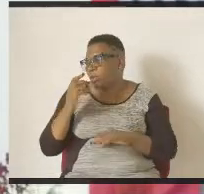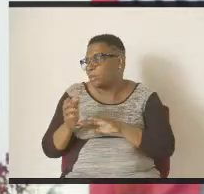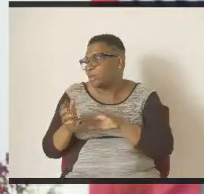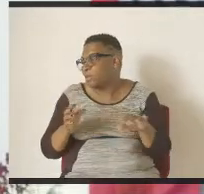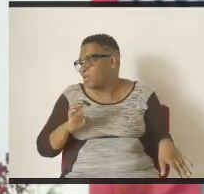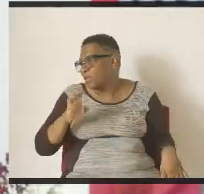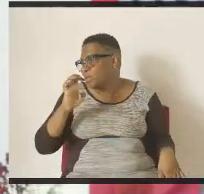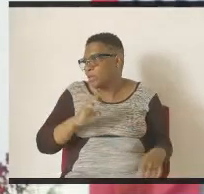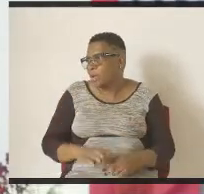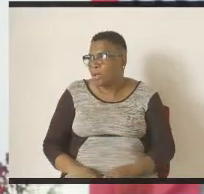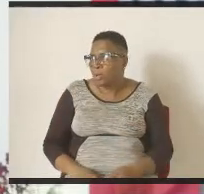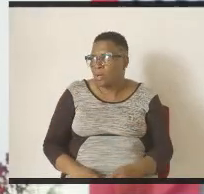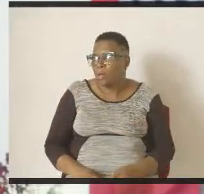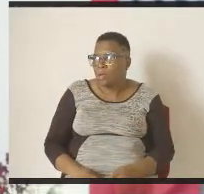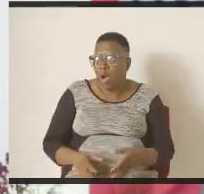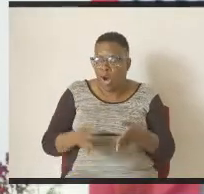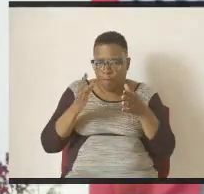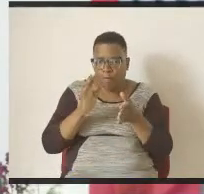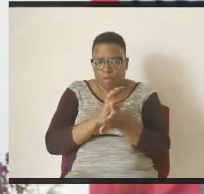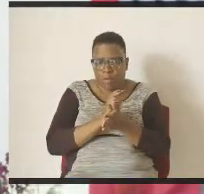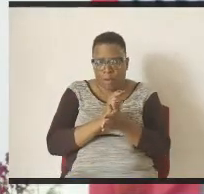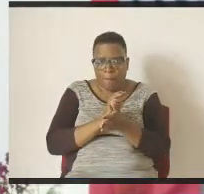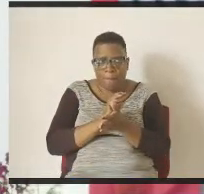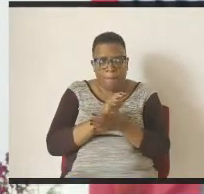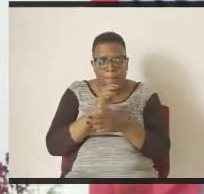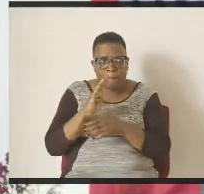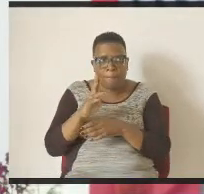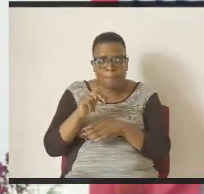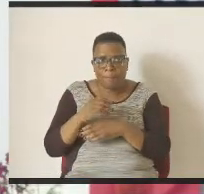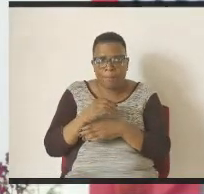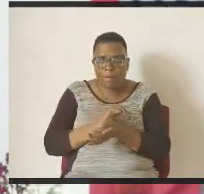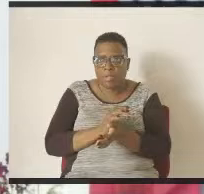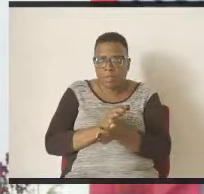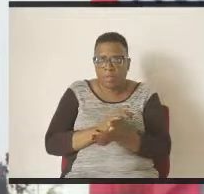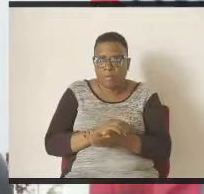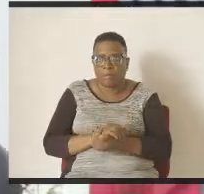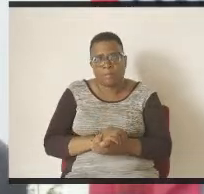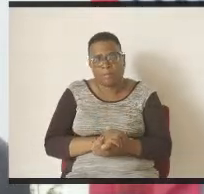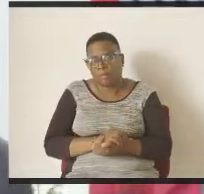we have to firstly read these highly selective stories over and over,